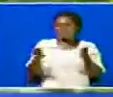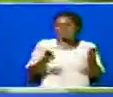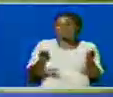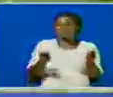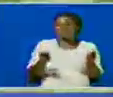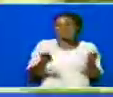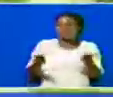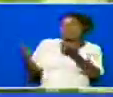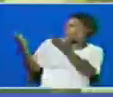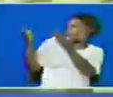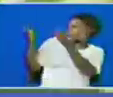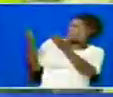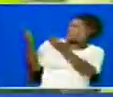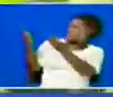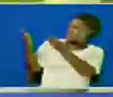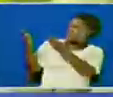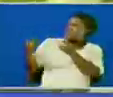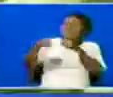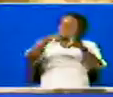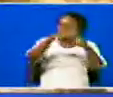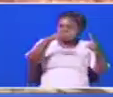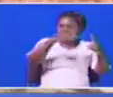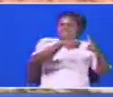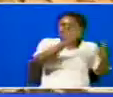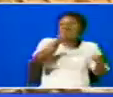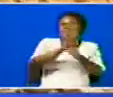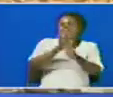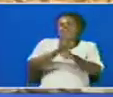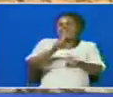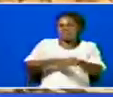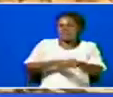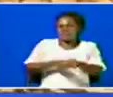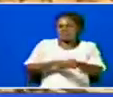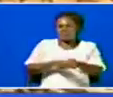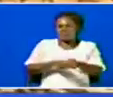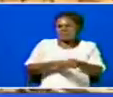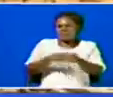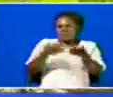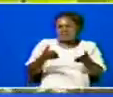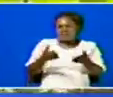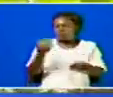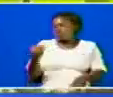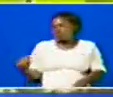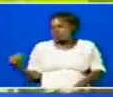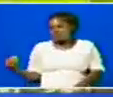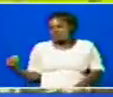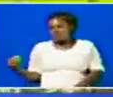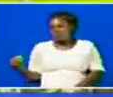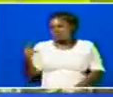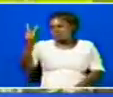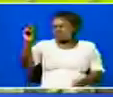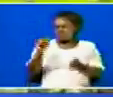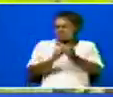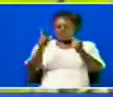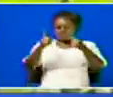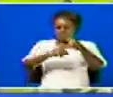This variety of cassava continues to kill in Siaya County, with most of the fatalities being school-going children. In